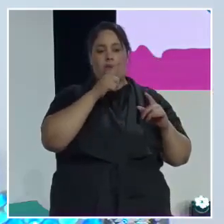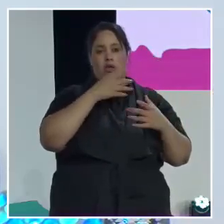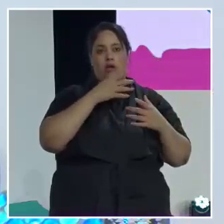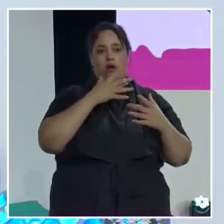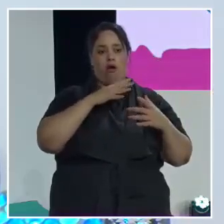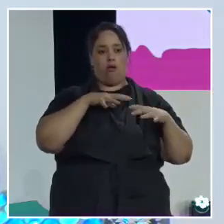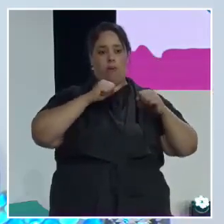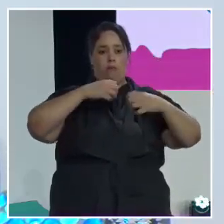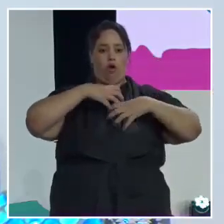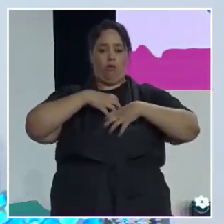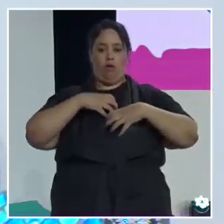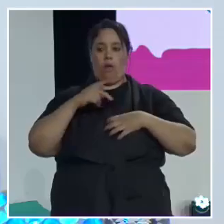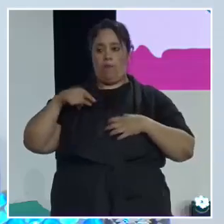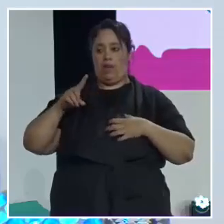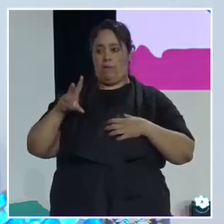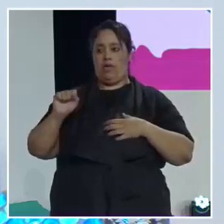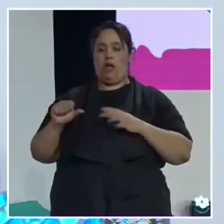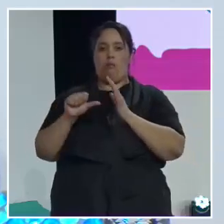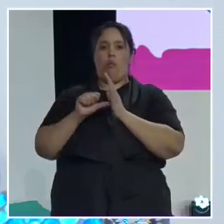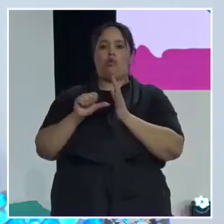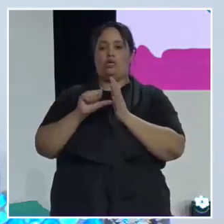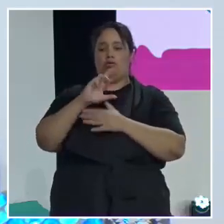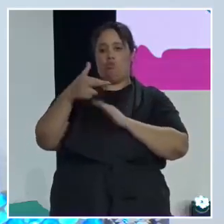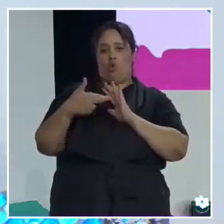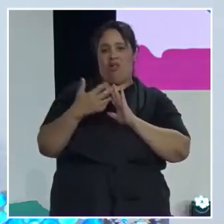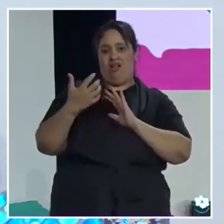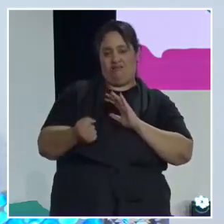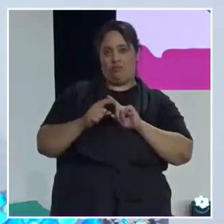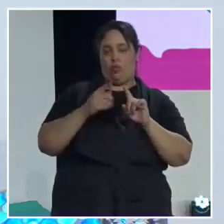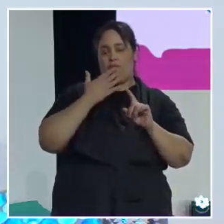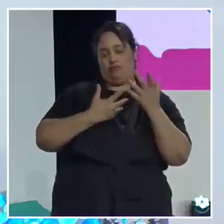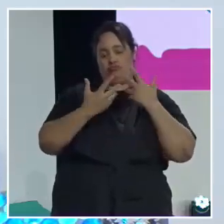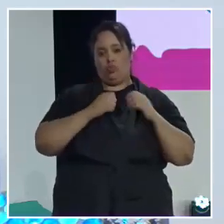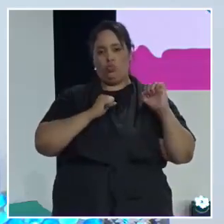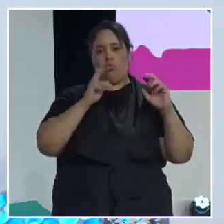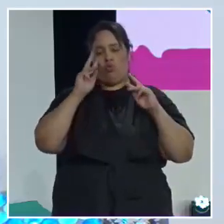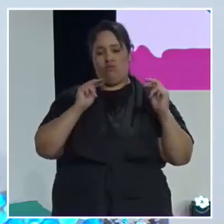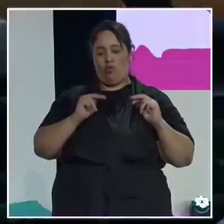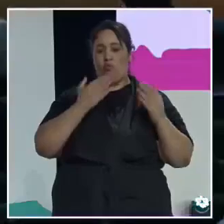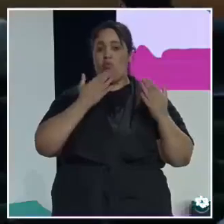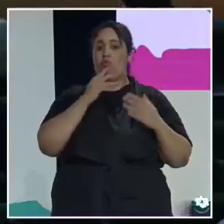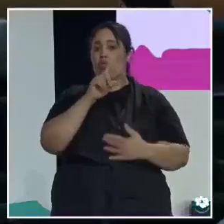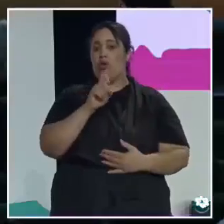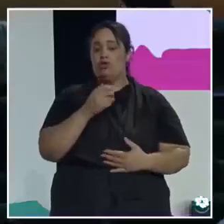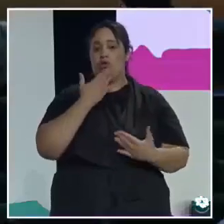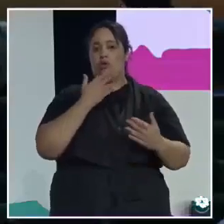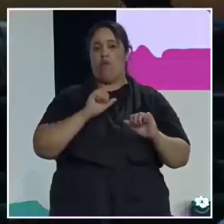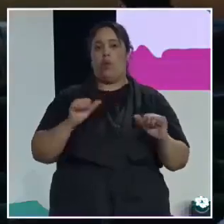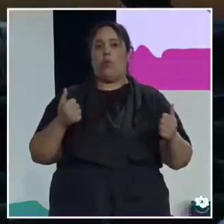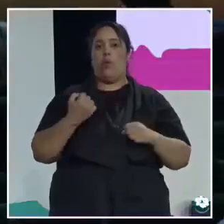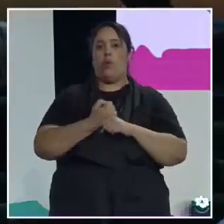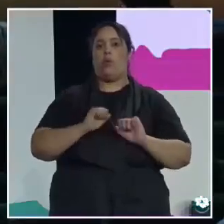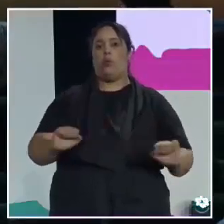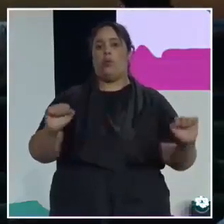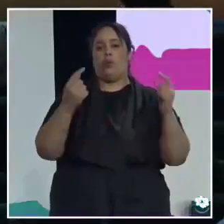the PDB can be a key engine for that. So please, the floor is yours. So thanks for the question. Thanks for the great work to the AFD